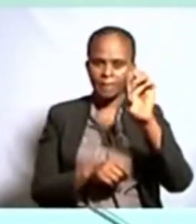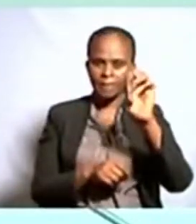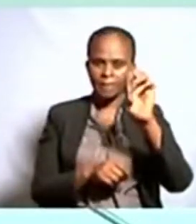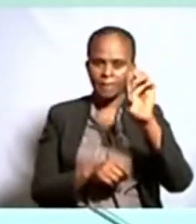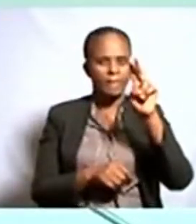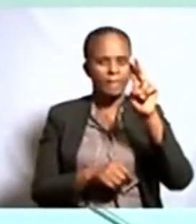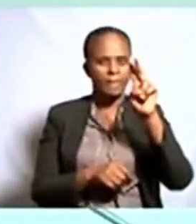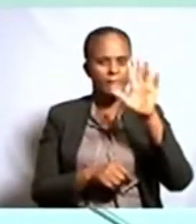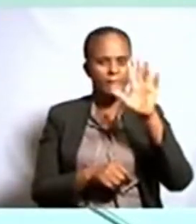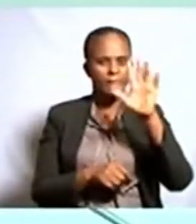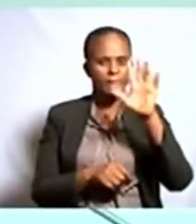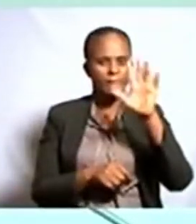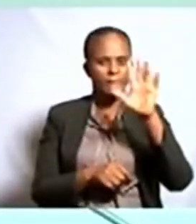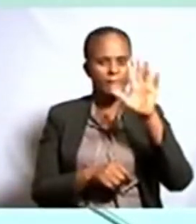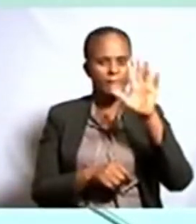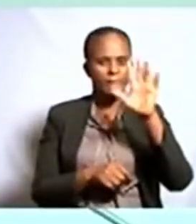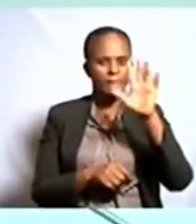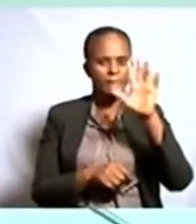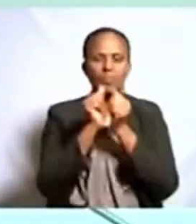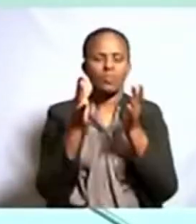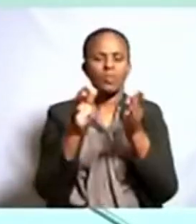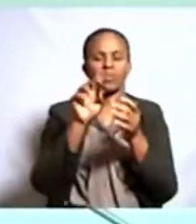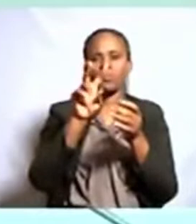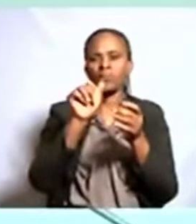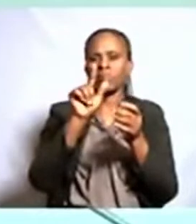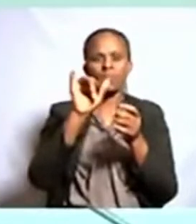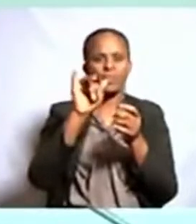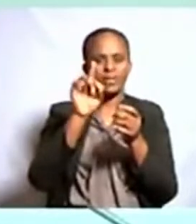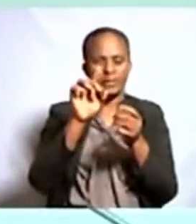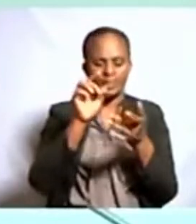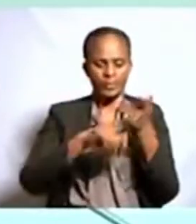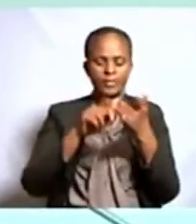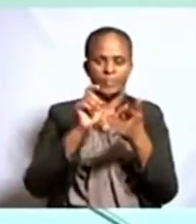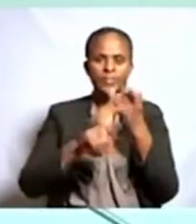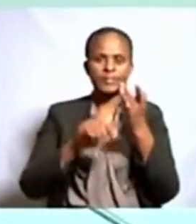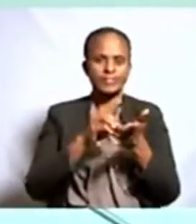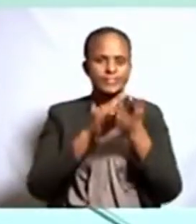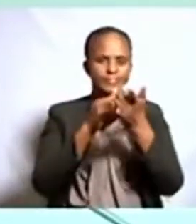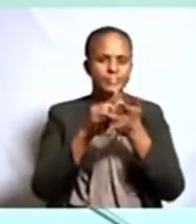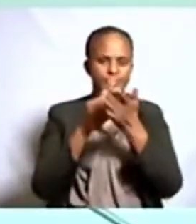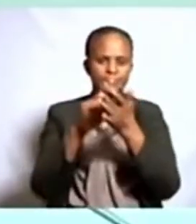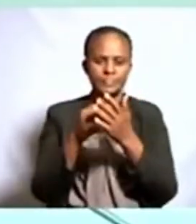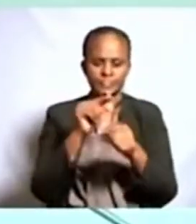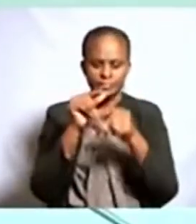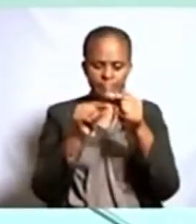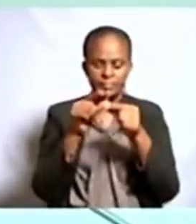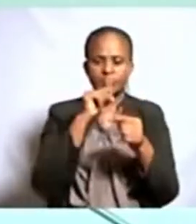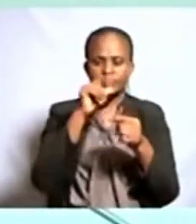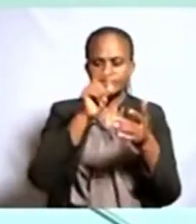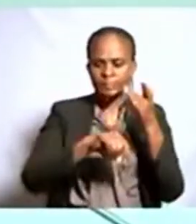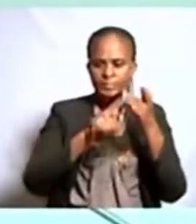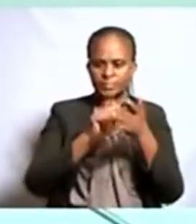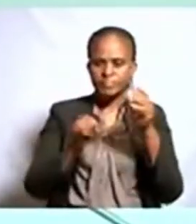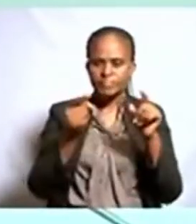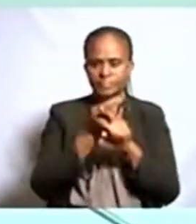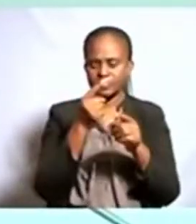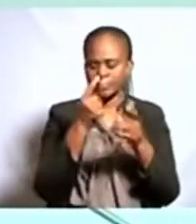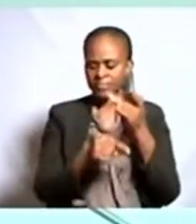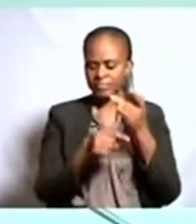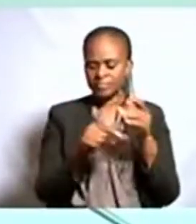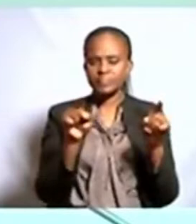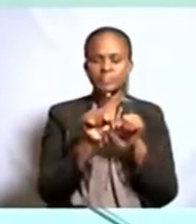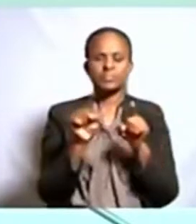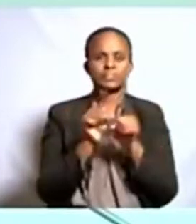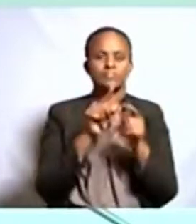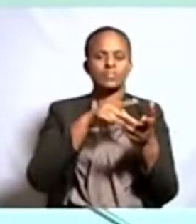$125,000 without a valid basis. Further, the cost of the donated seed had not been deducted from the contract amount